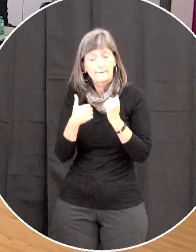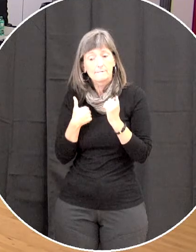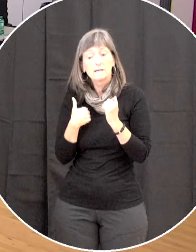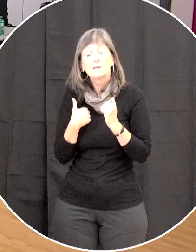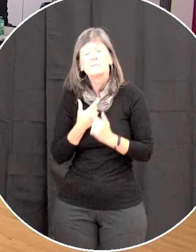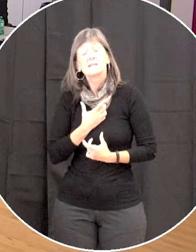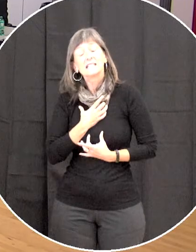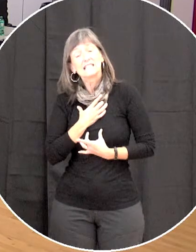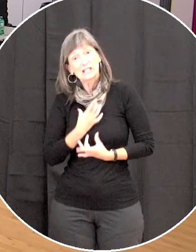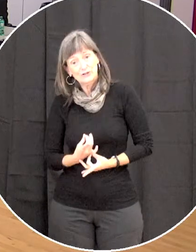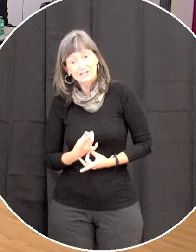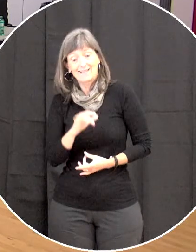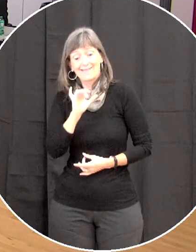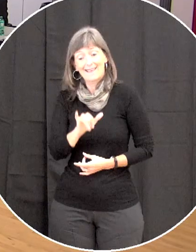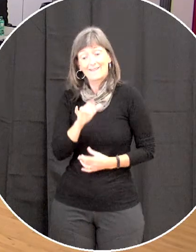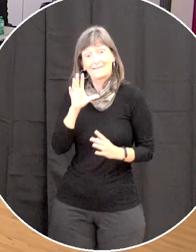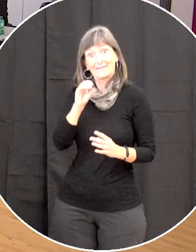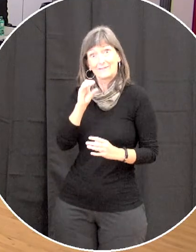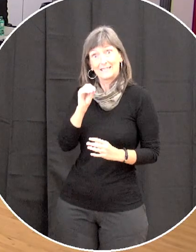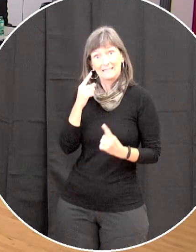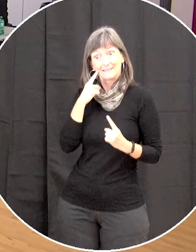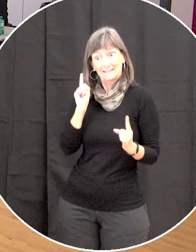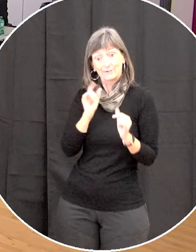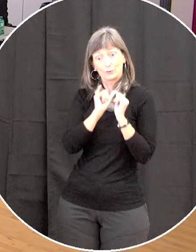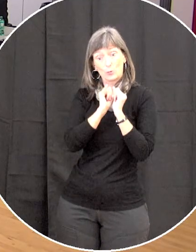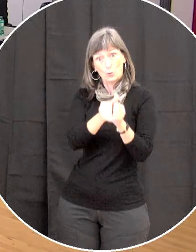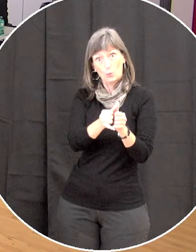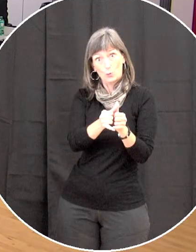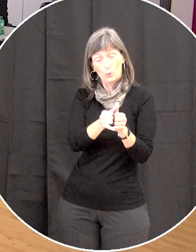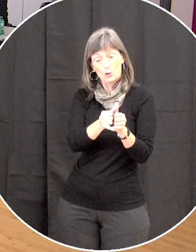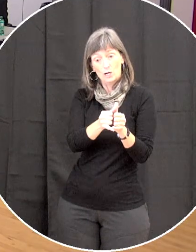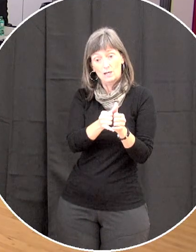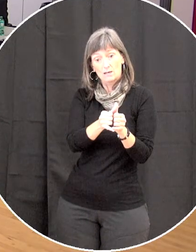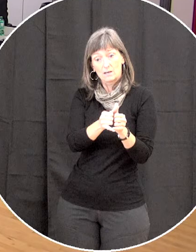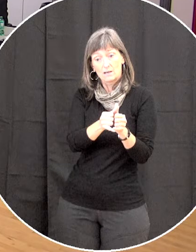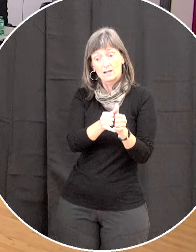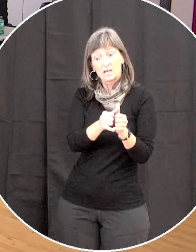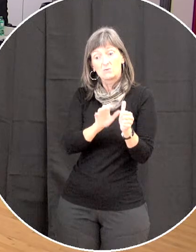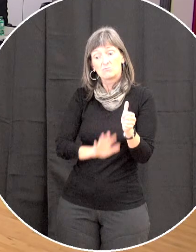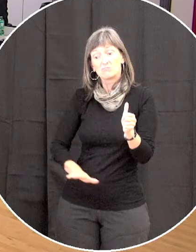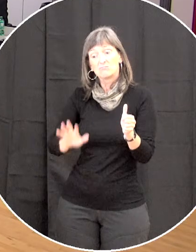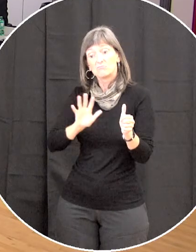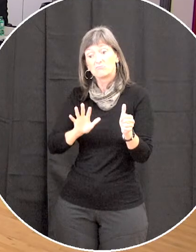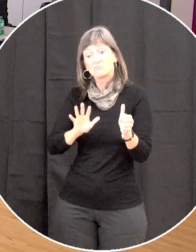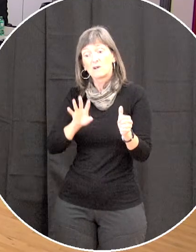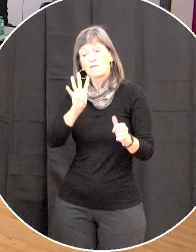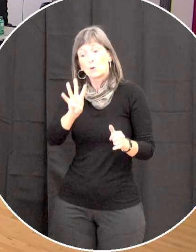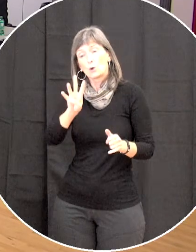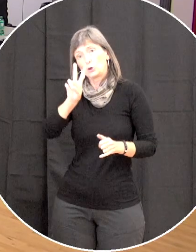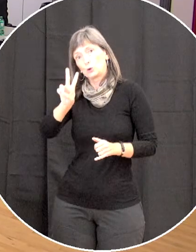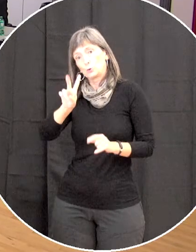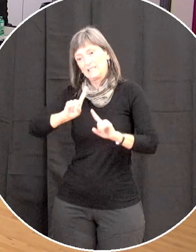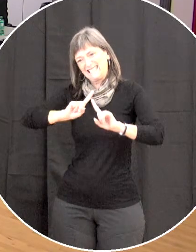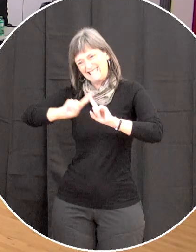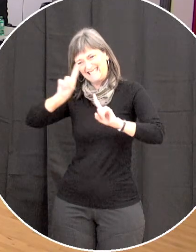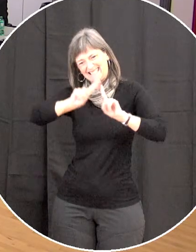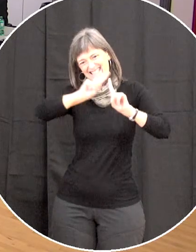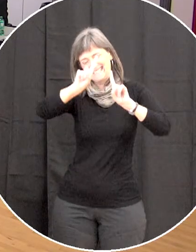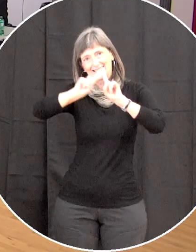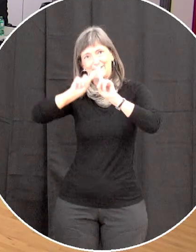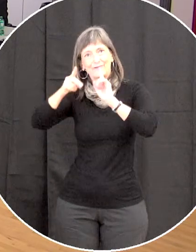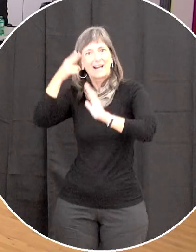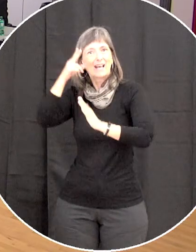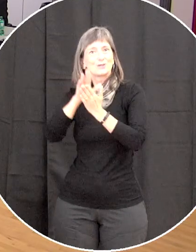is that those 50 successful candidates actually made up for 42 different high schools across the